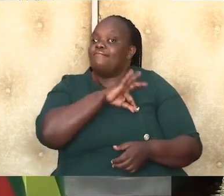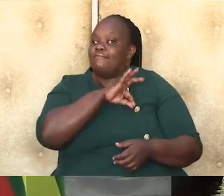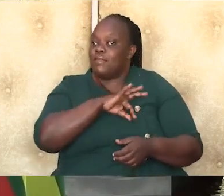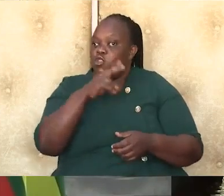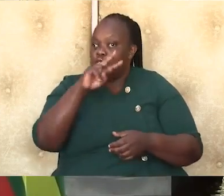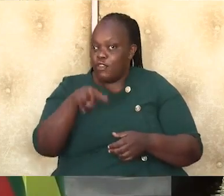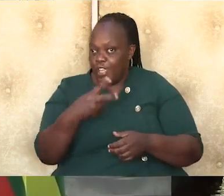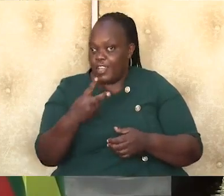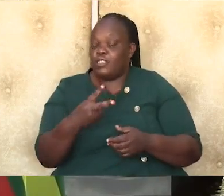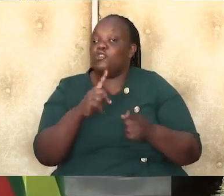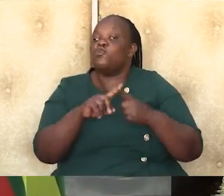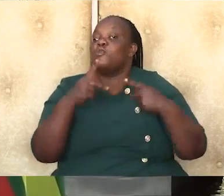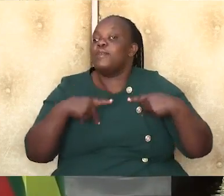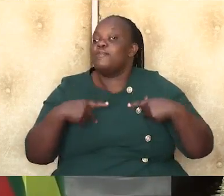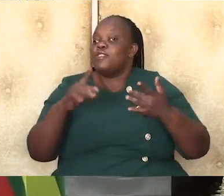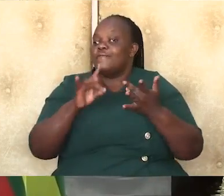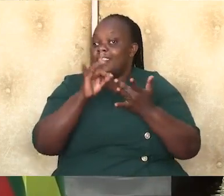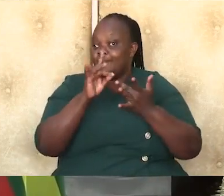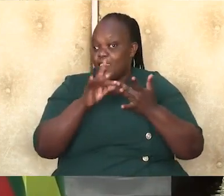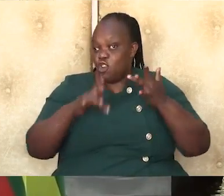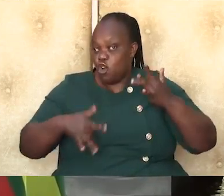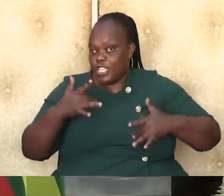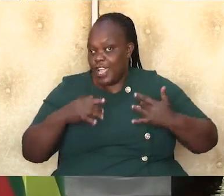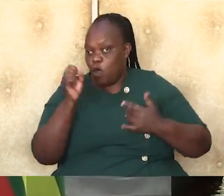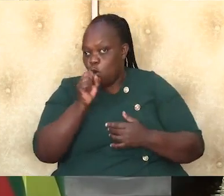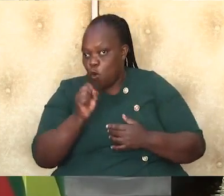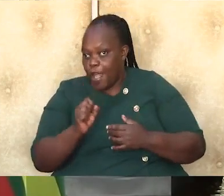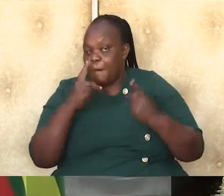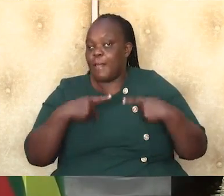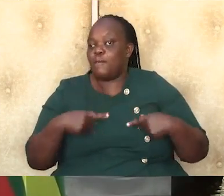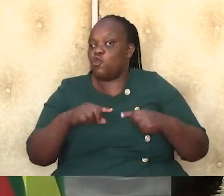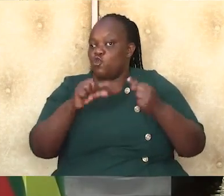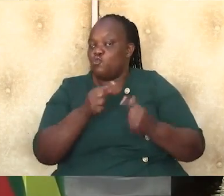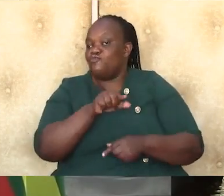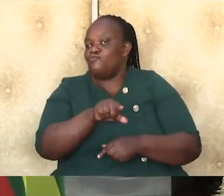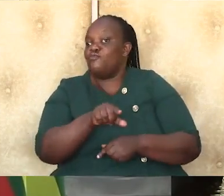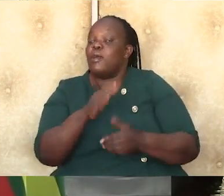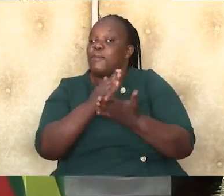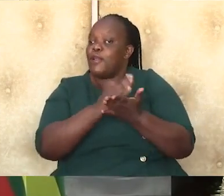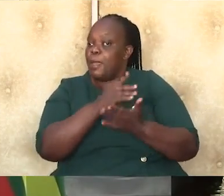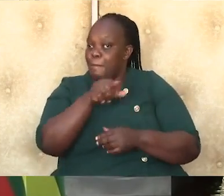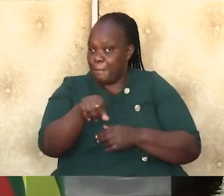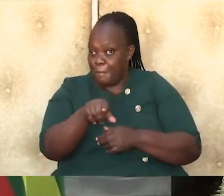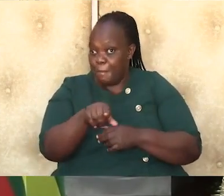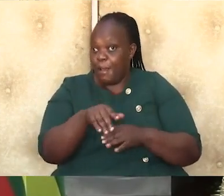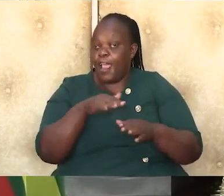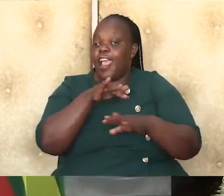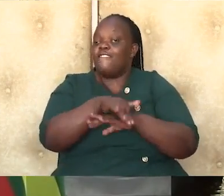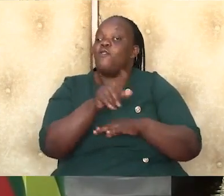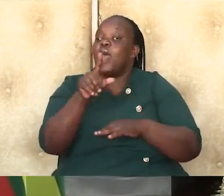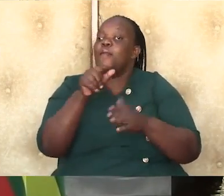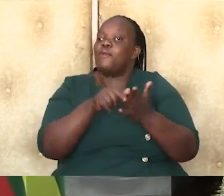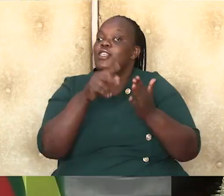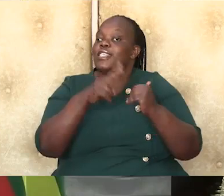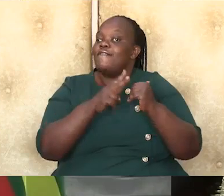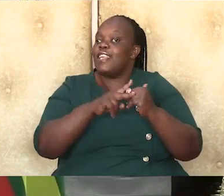shillings to people. And particularly they are concerned about older persons. This program covers 1.7